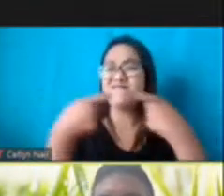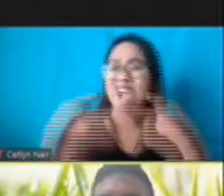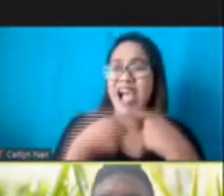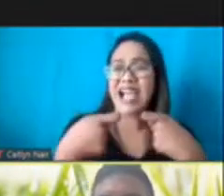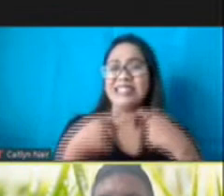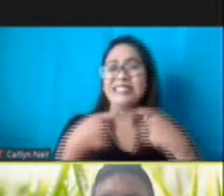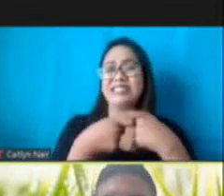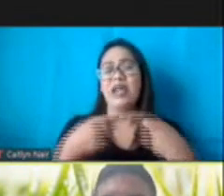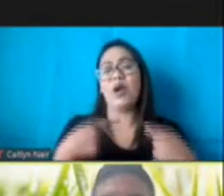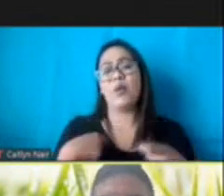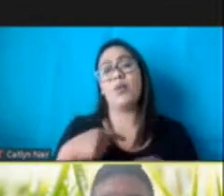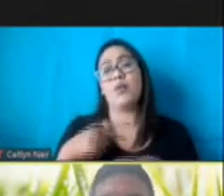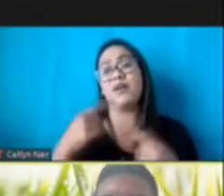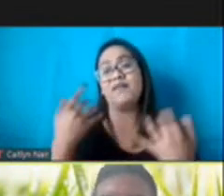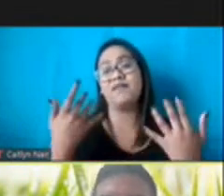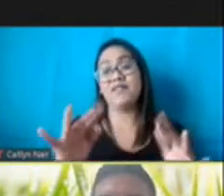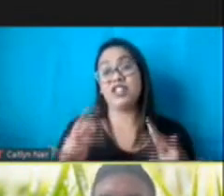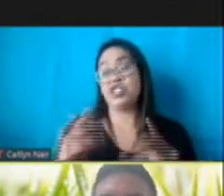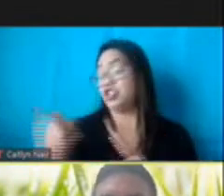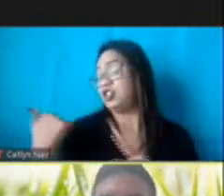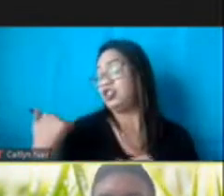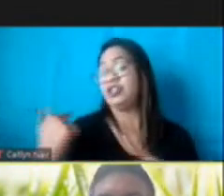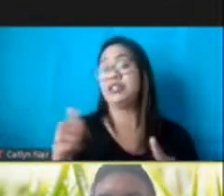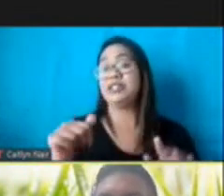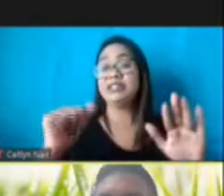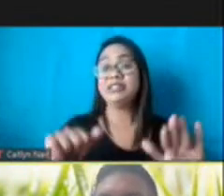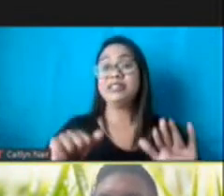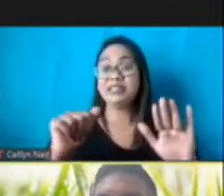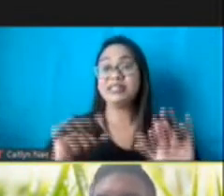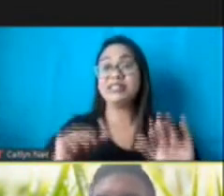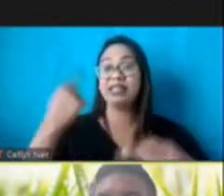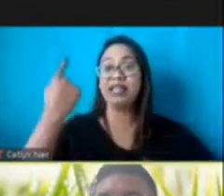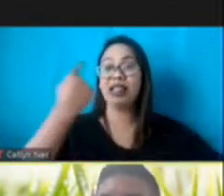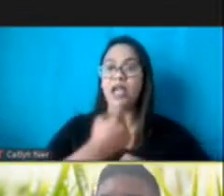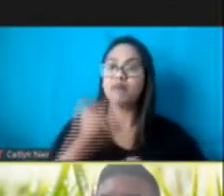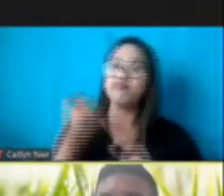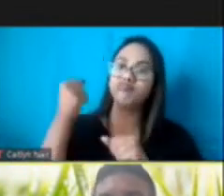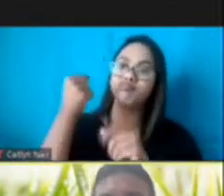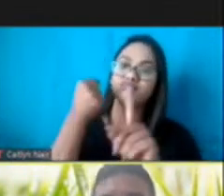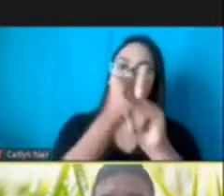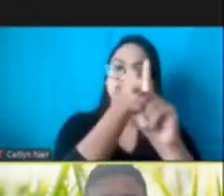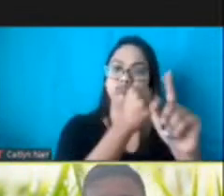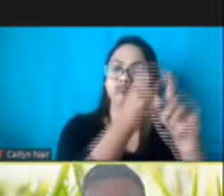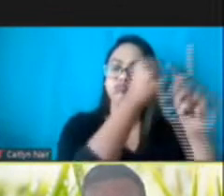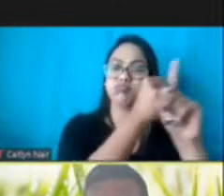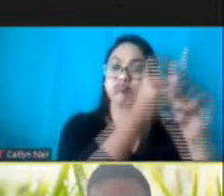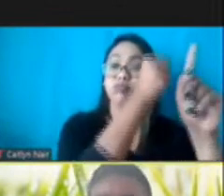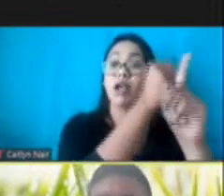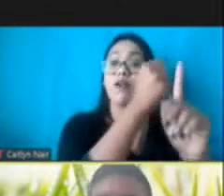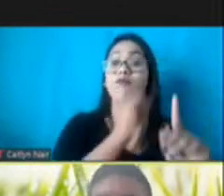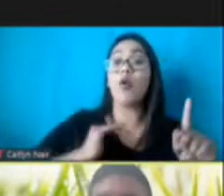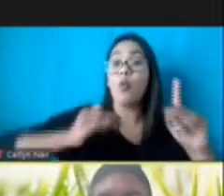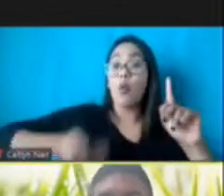16 days against violence against women and children, and unfortunately, women and children are also affected by